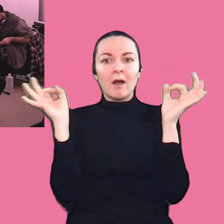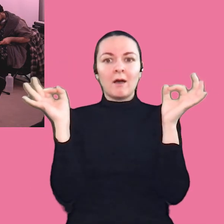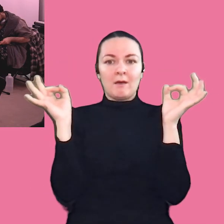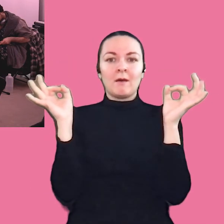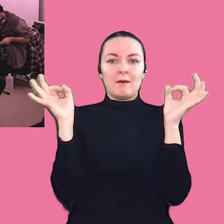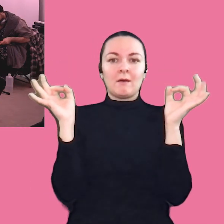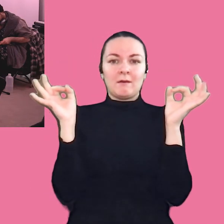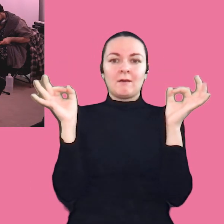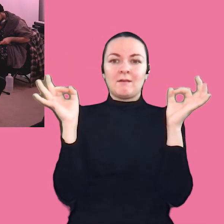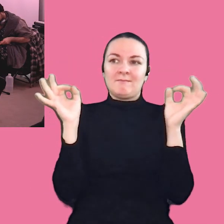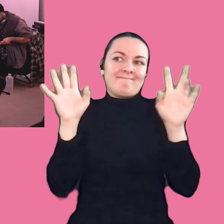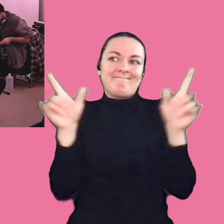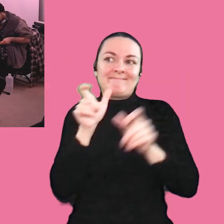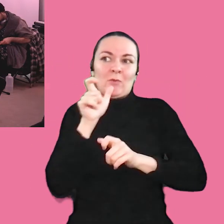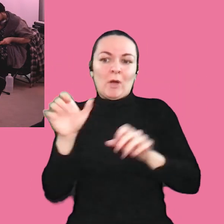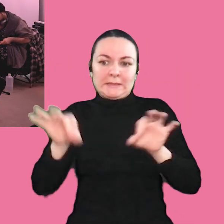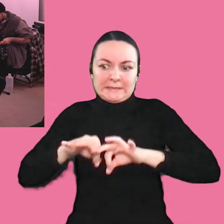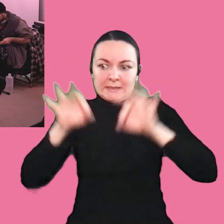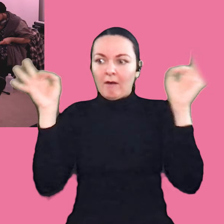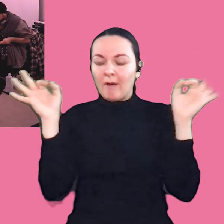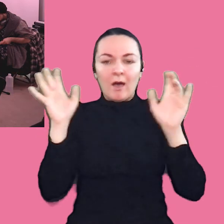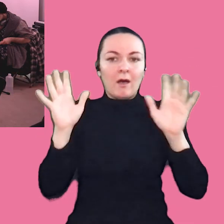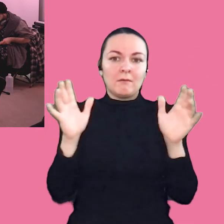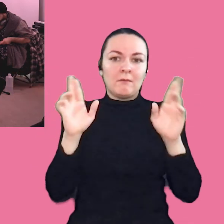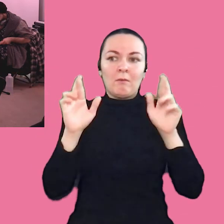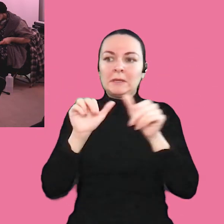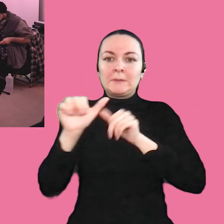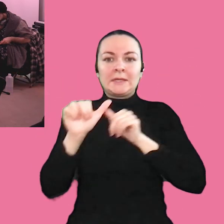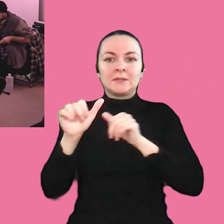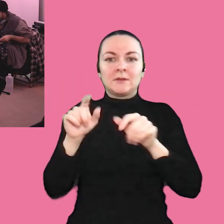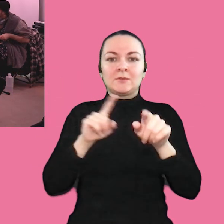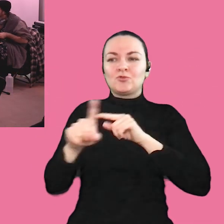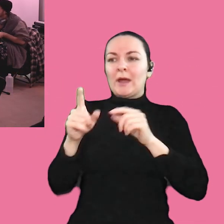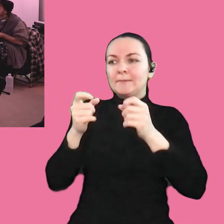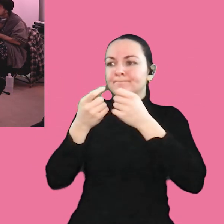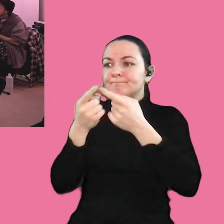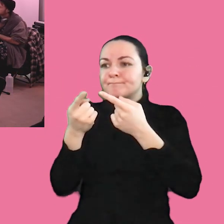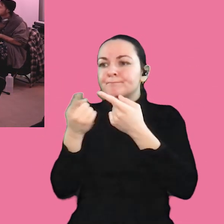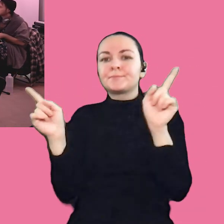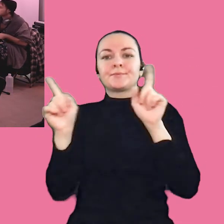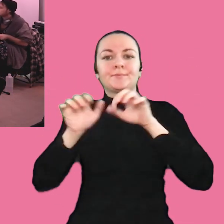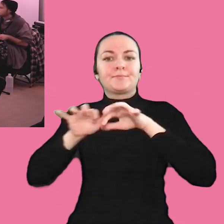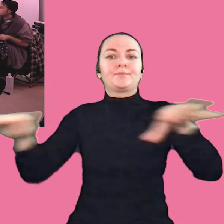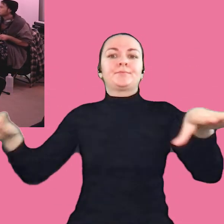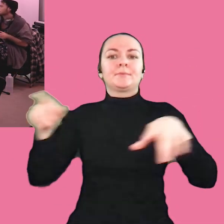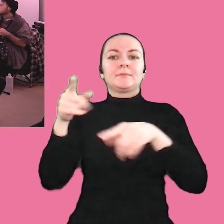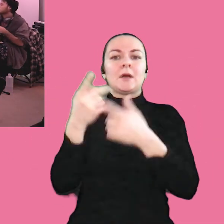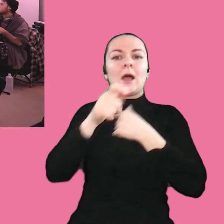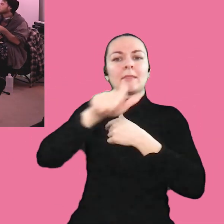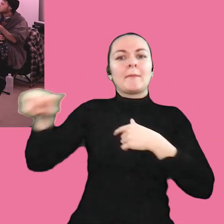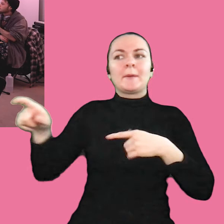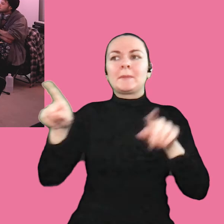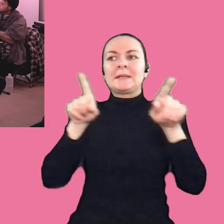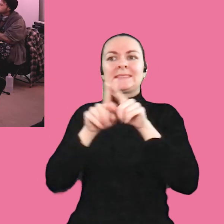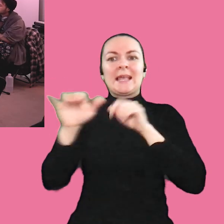of discovery, for want of a better word, and how I, in order to communicate that and to try to make other people to